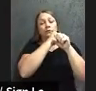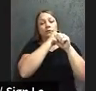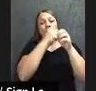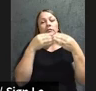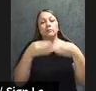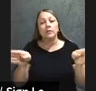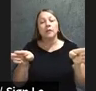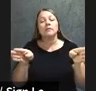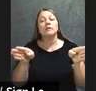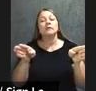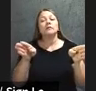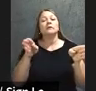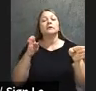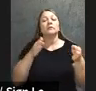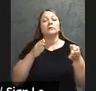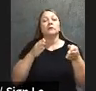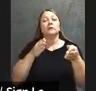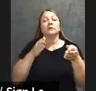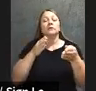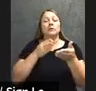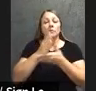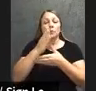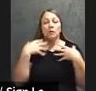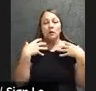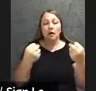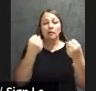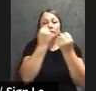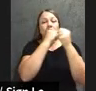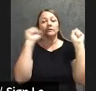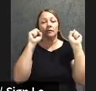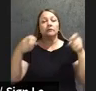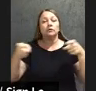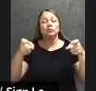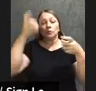safety through controlling and preventing disease.